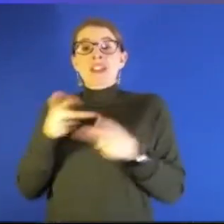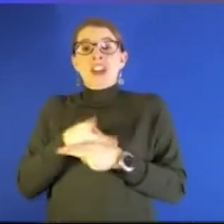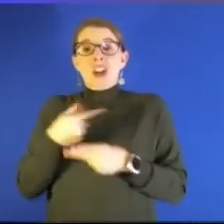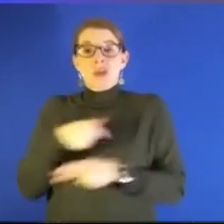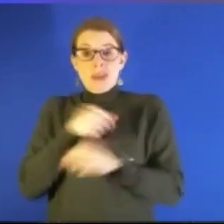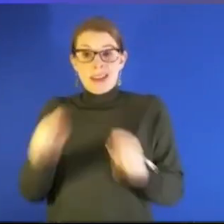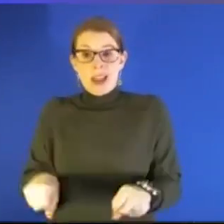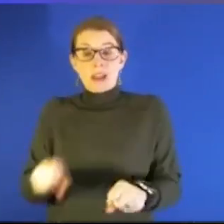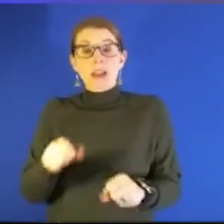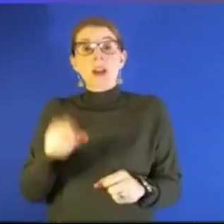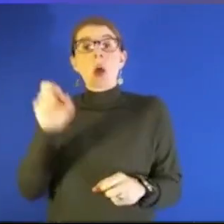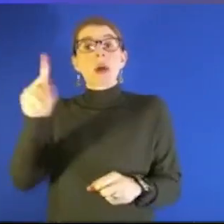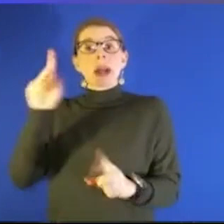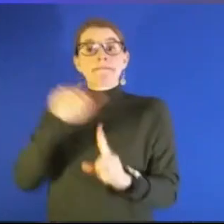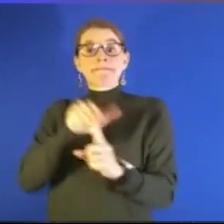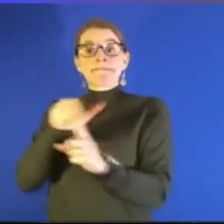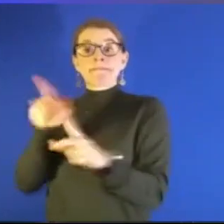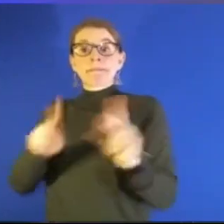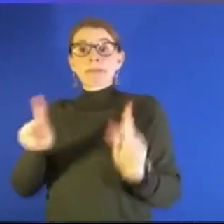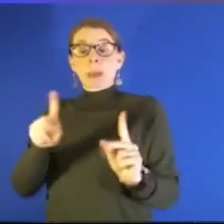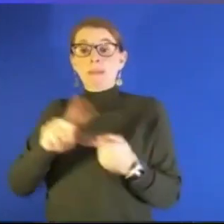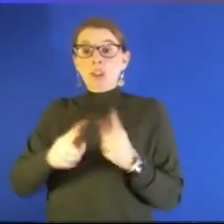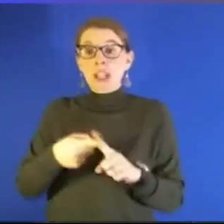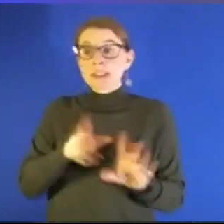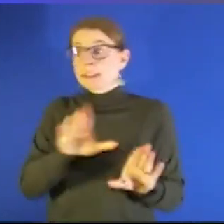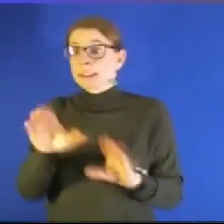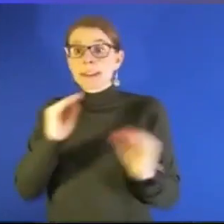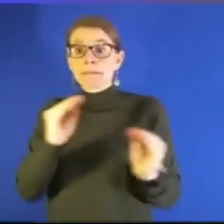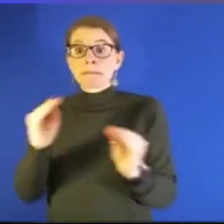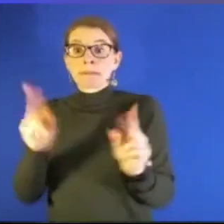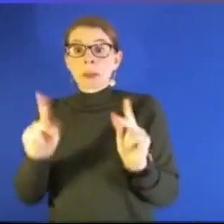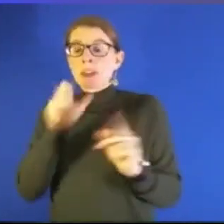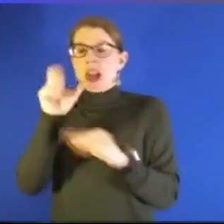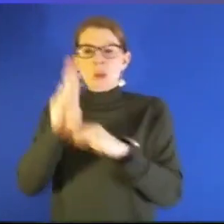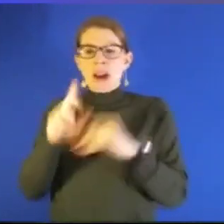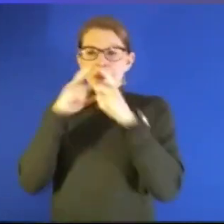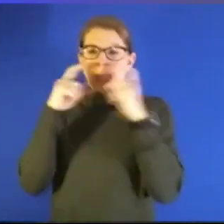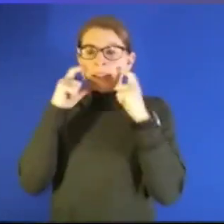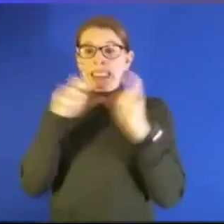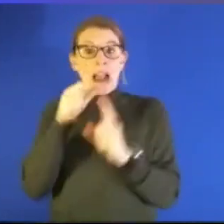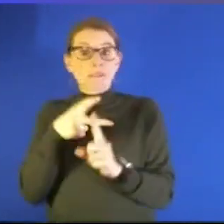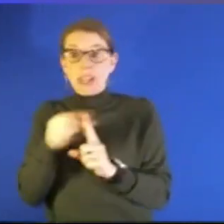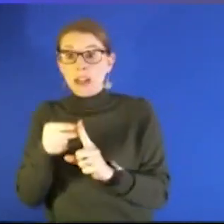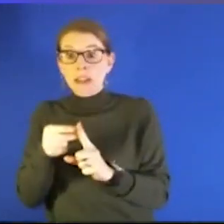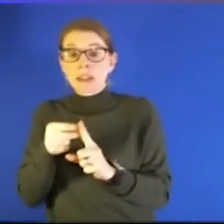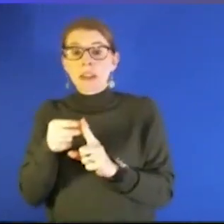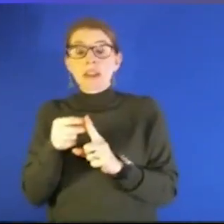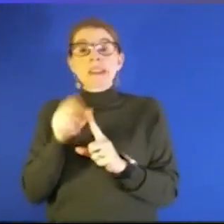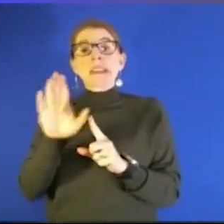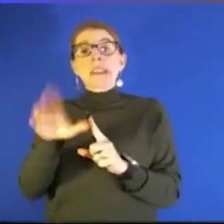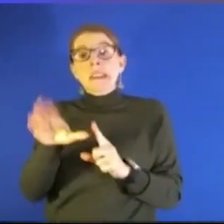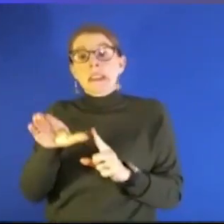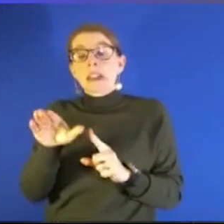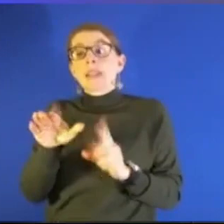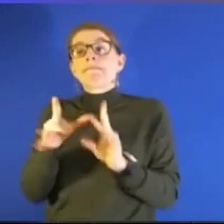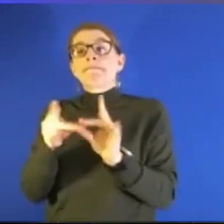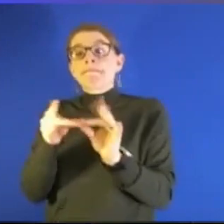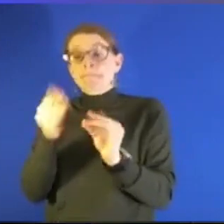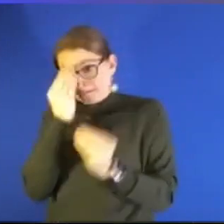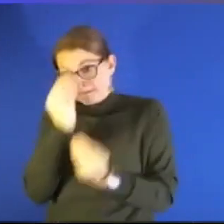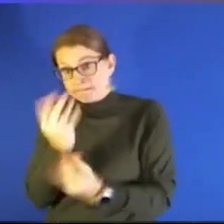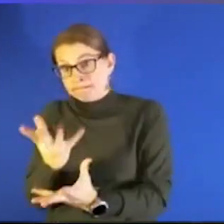remind friends, educate people who aren't wearing a mask, aren't vaccinated, help carry that message in our community